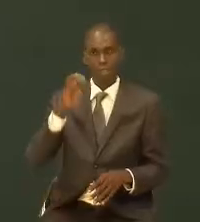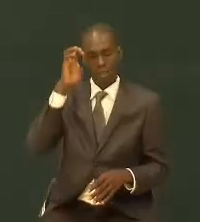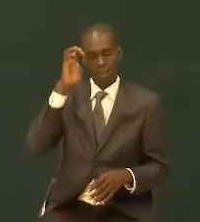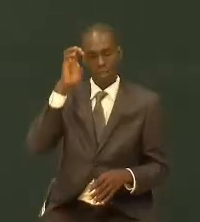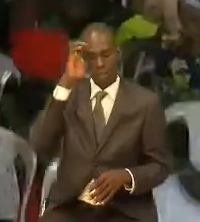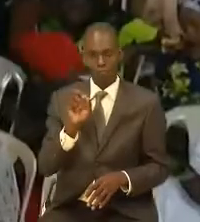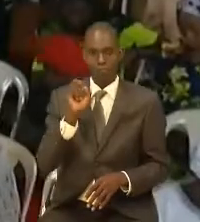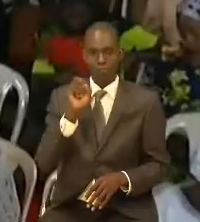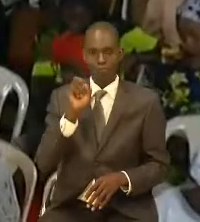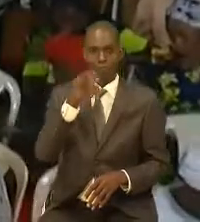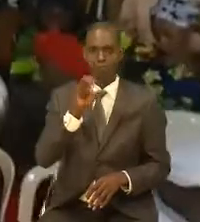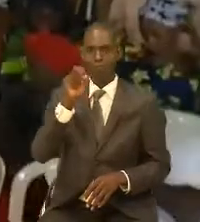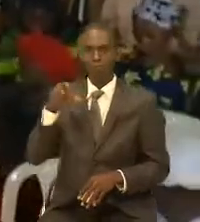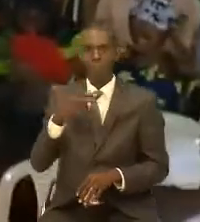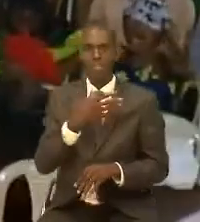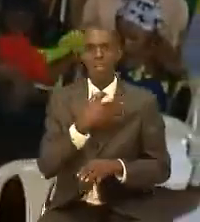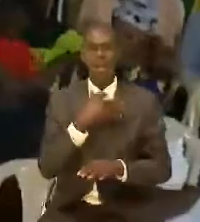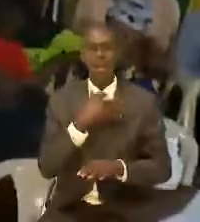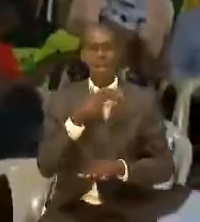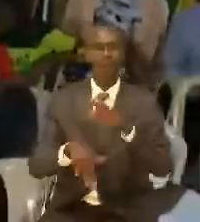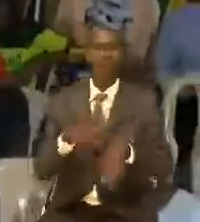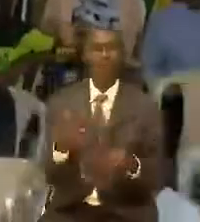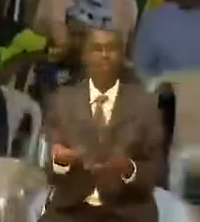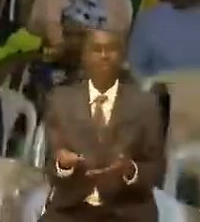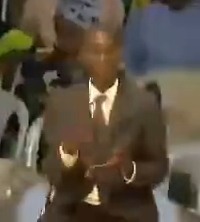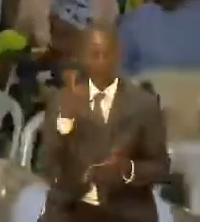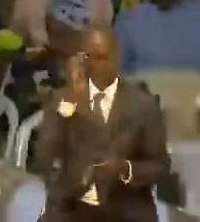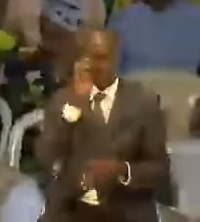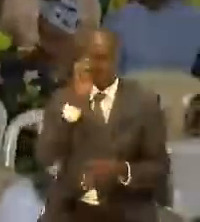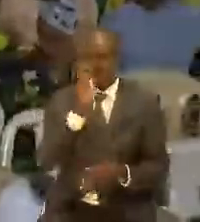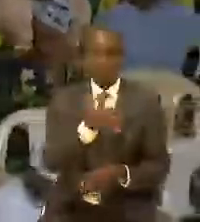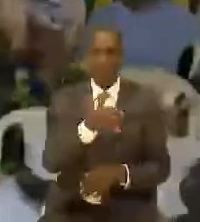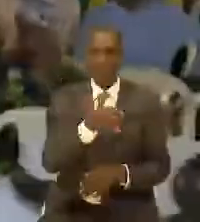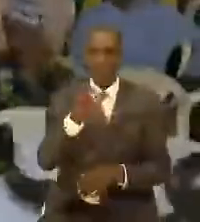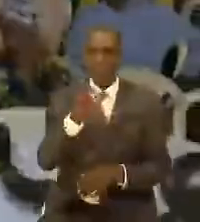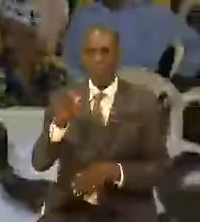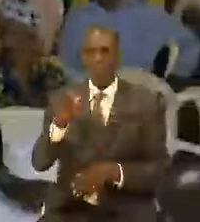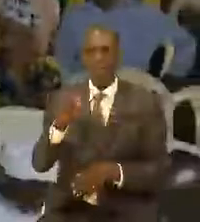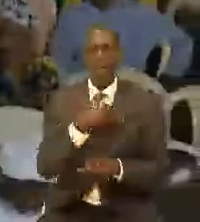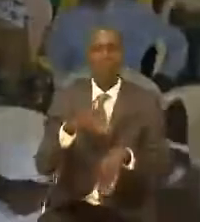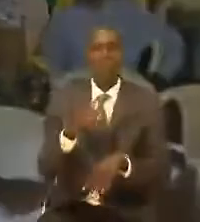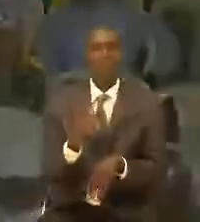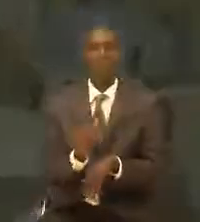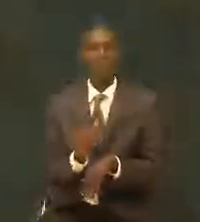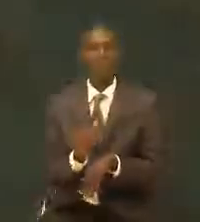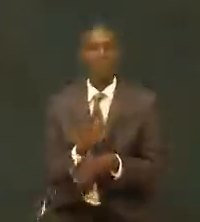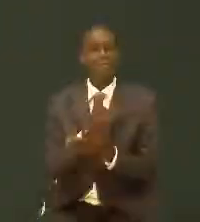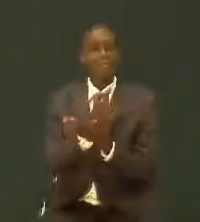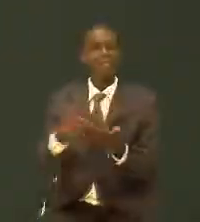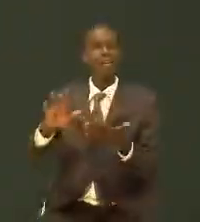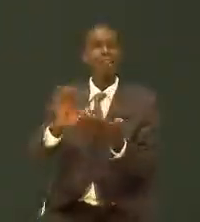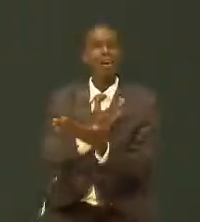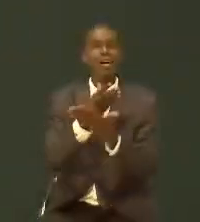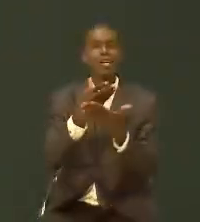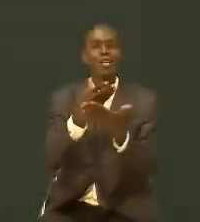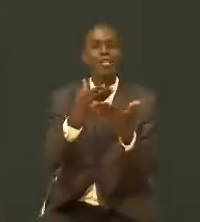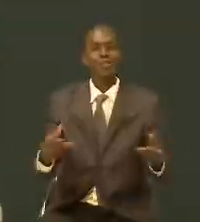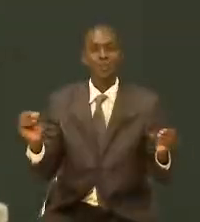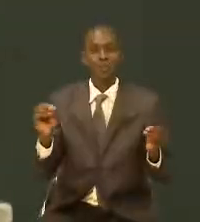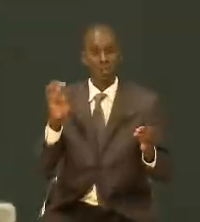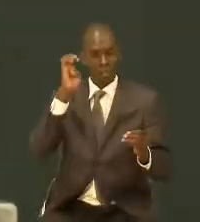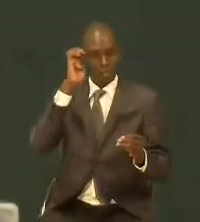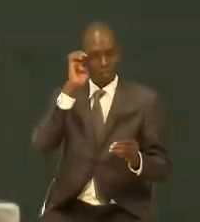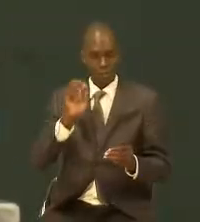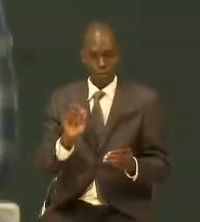miracle and he lives and walks divine solution and he lives it